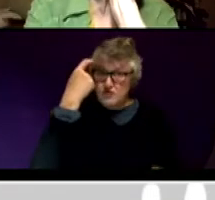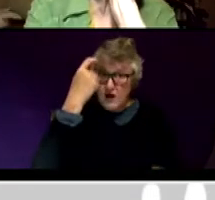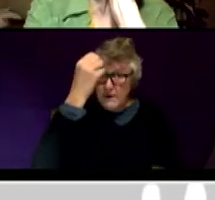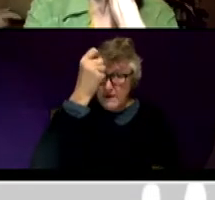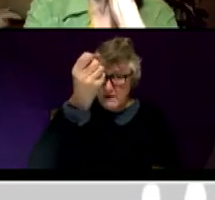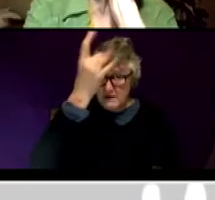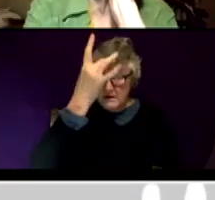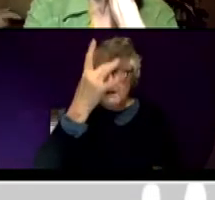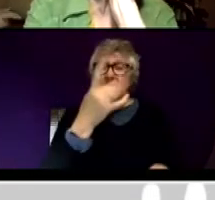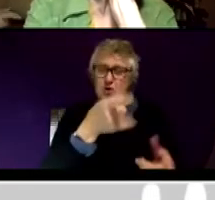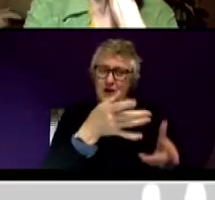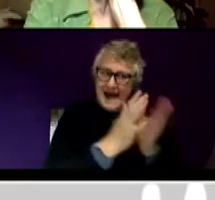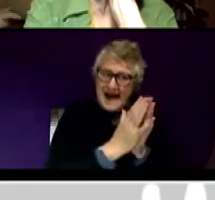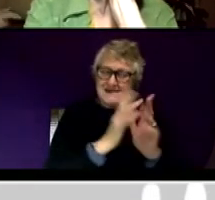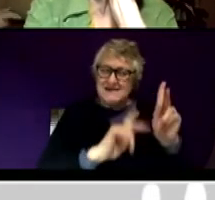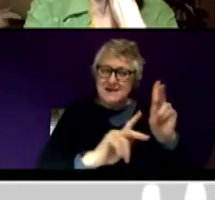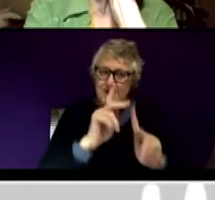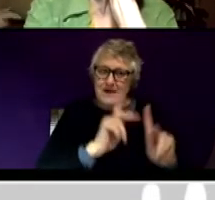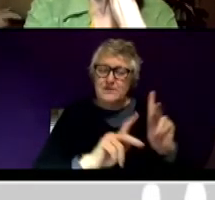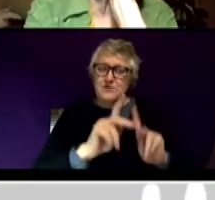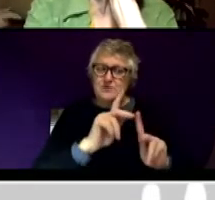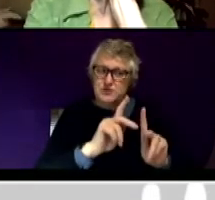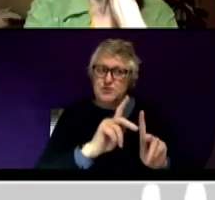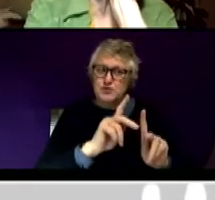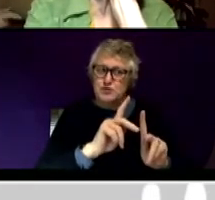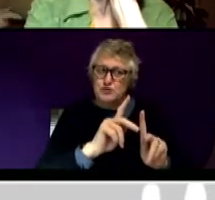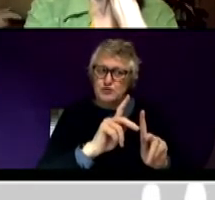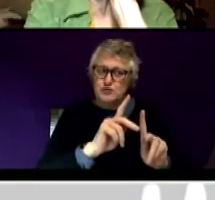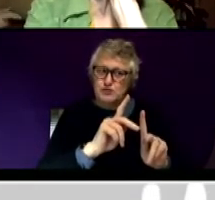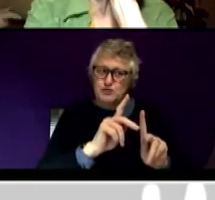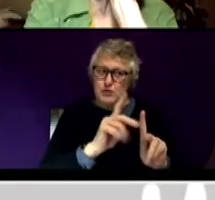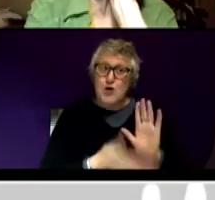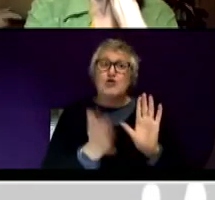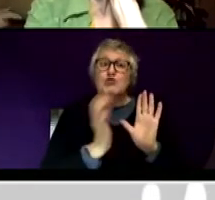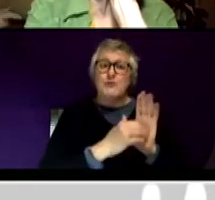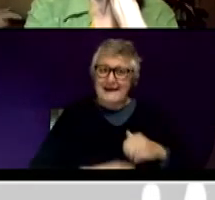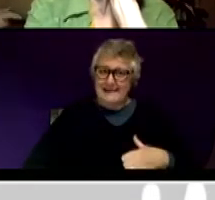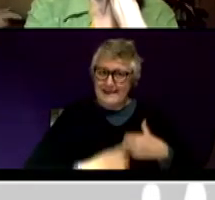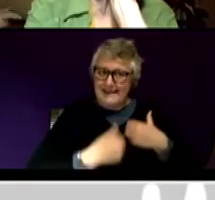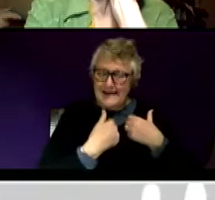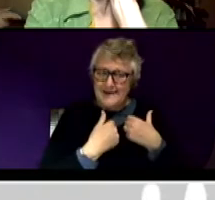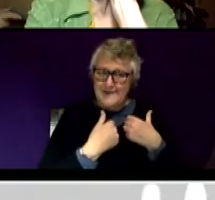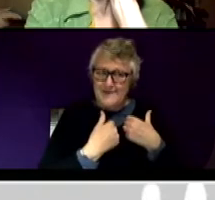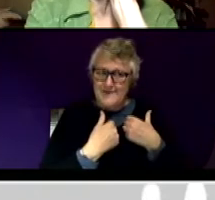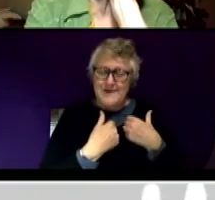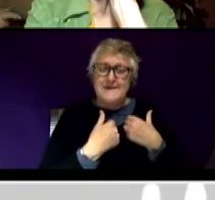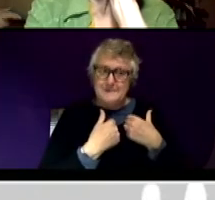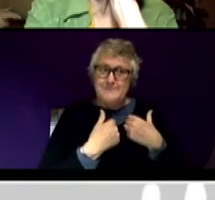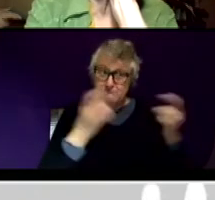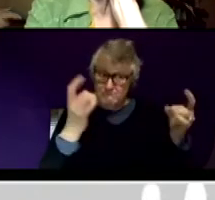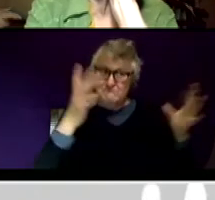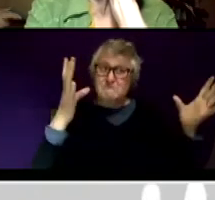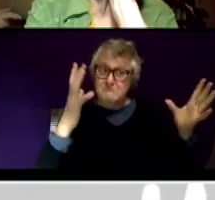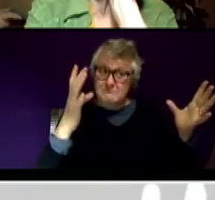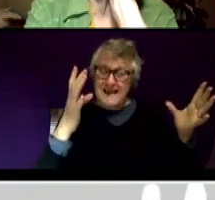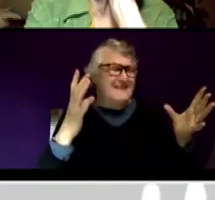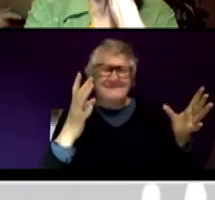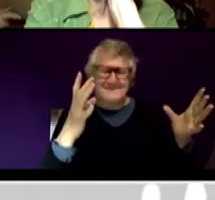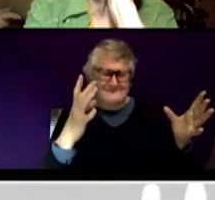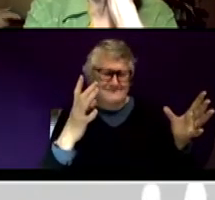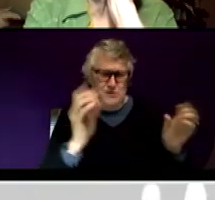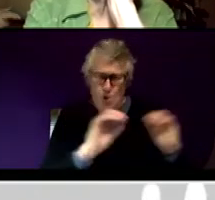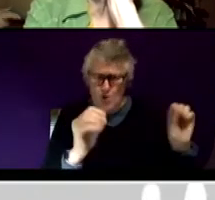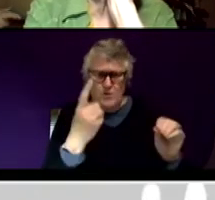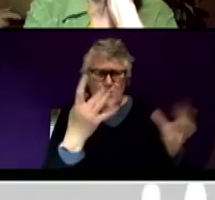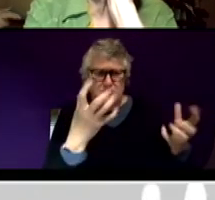have the ability to impact change on, which is disrespectful. And that's not something that anybody wants to do. So thank you very much. I appreciate that. Barb, please go